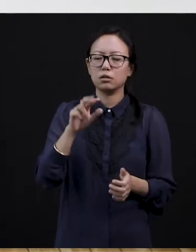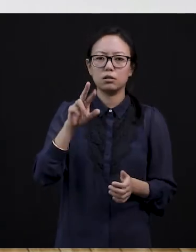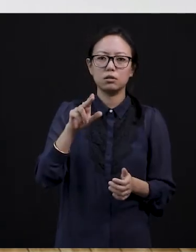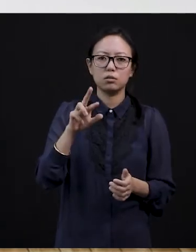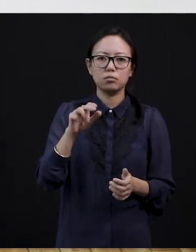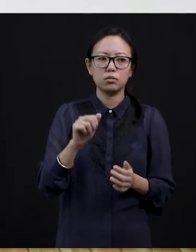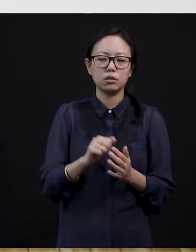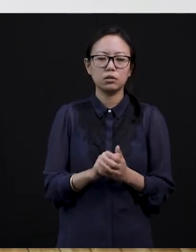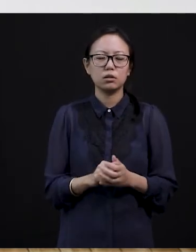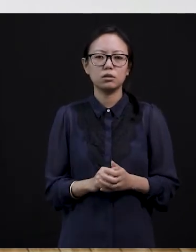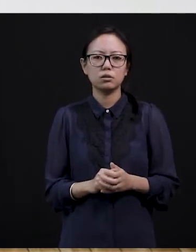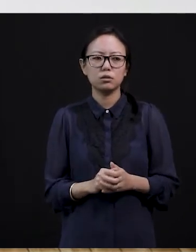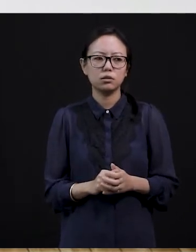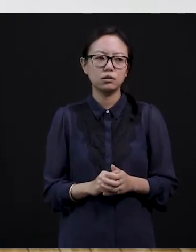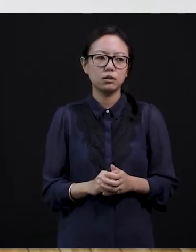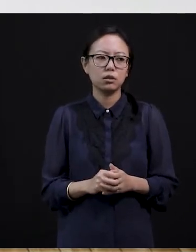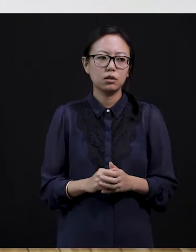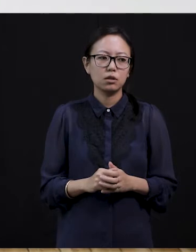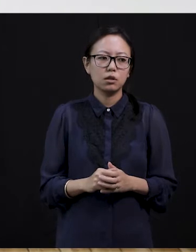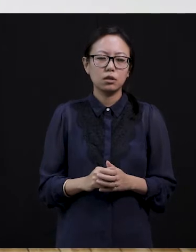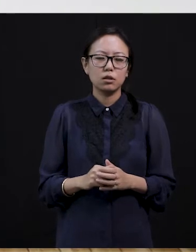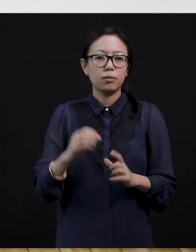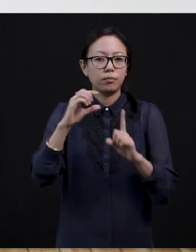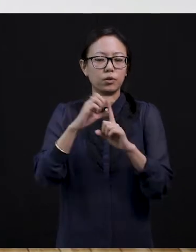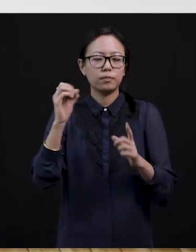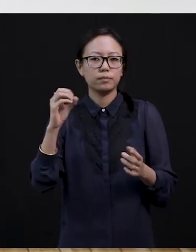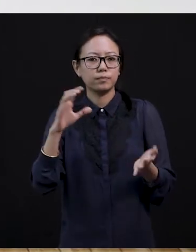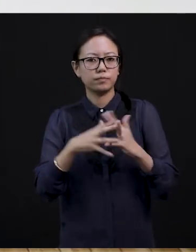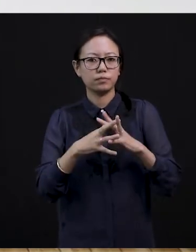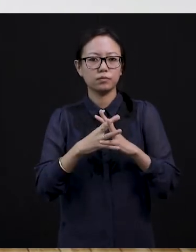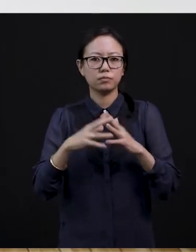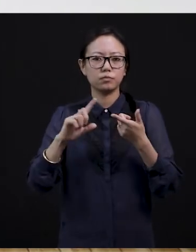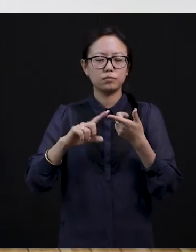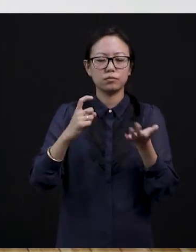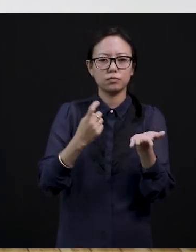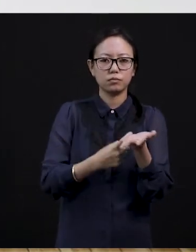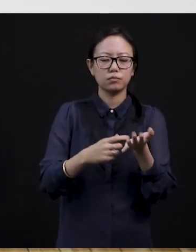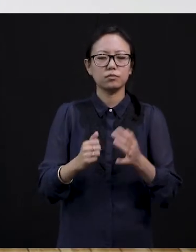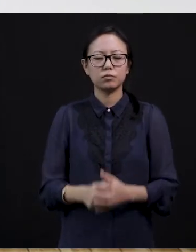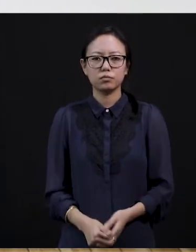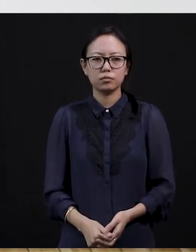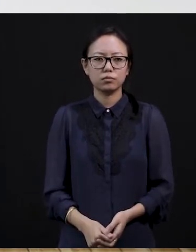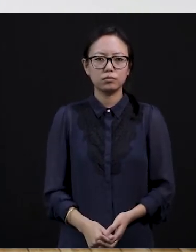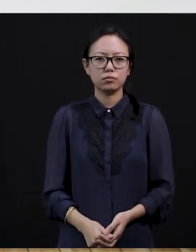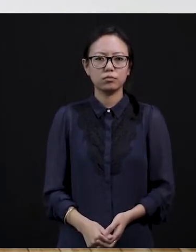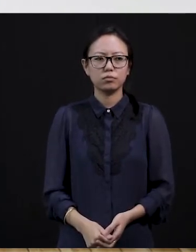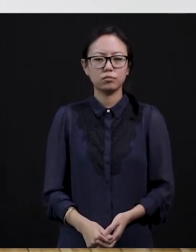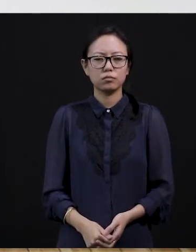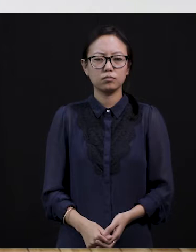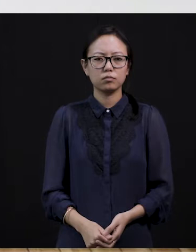a generation of people around the world for you to now start enjoying. So here we